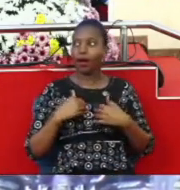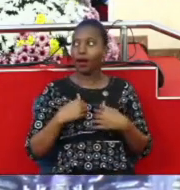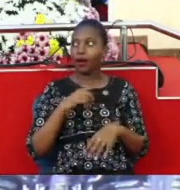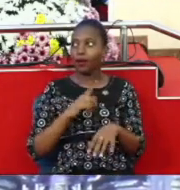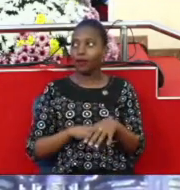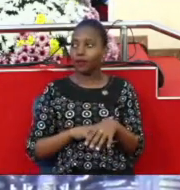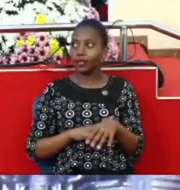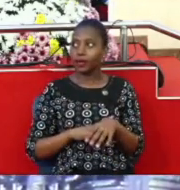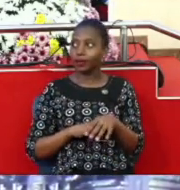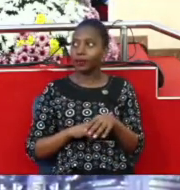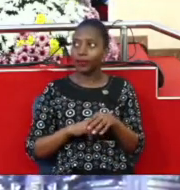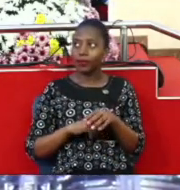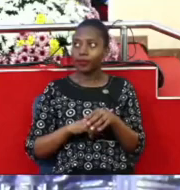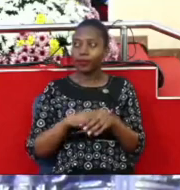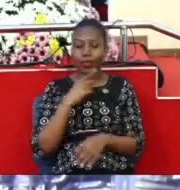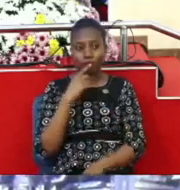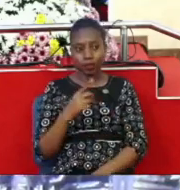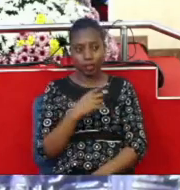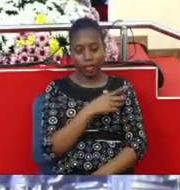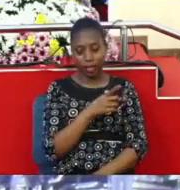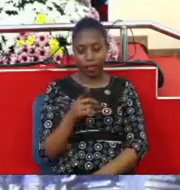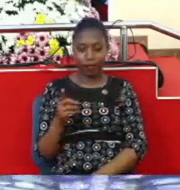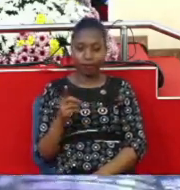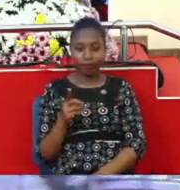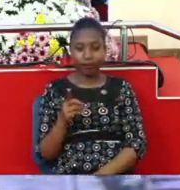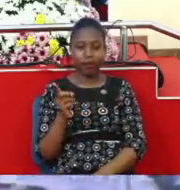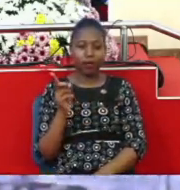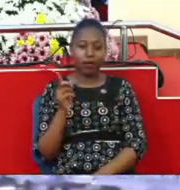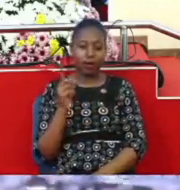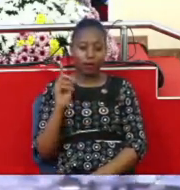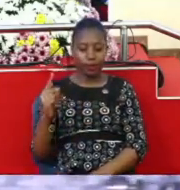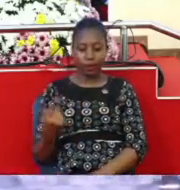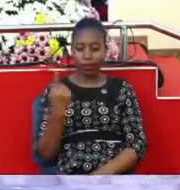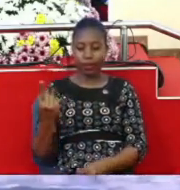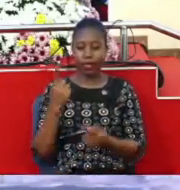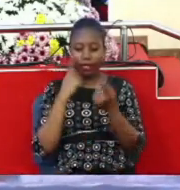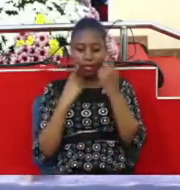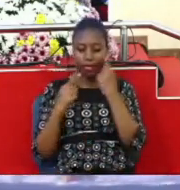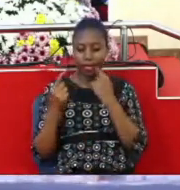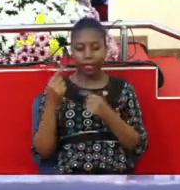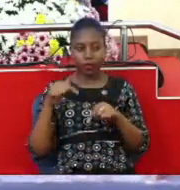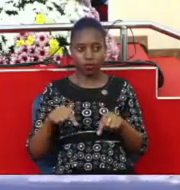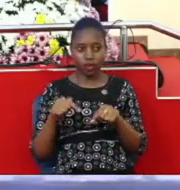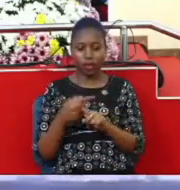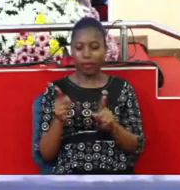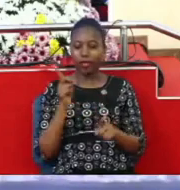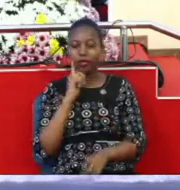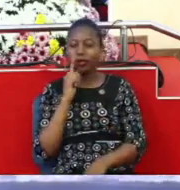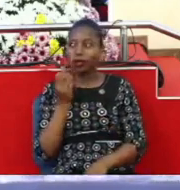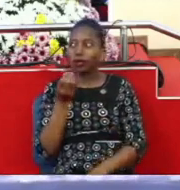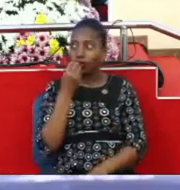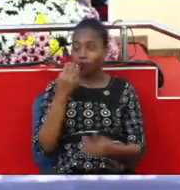today. But tomorrow, there will be food on the table. We have faith in our parents. I told people